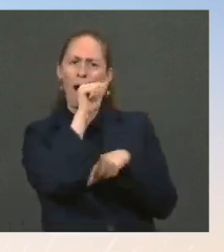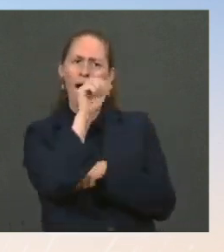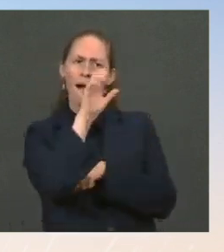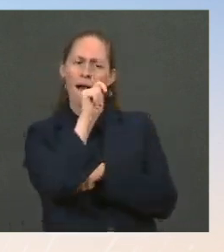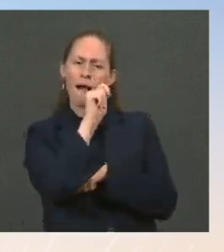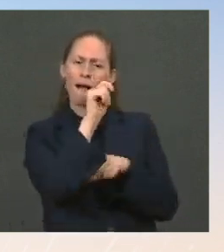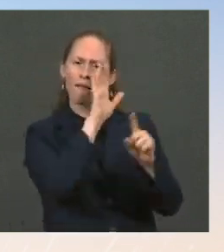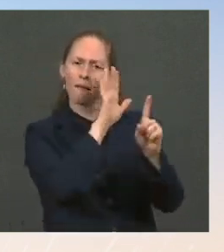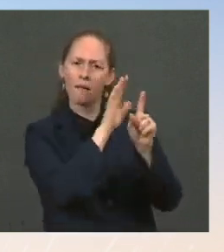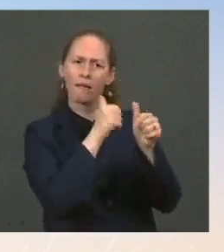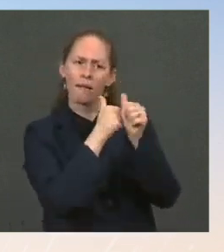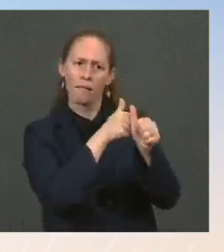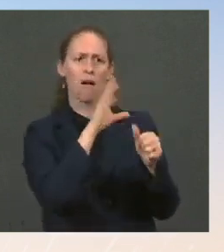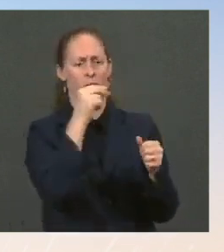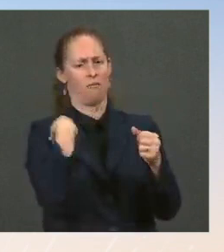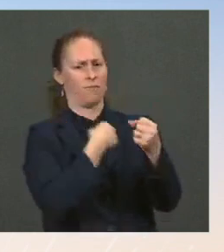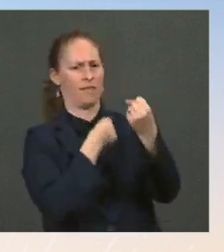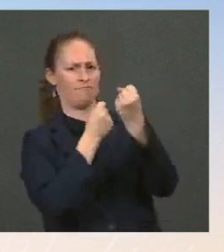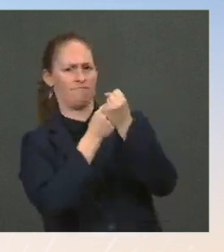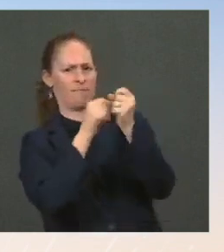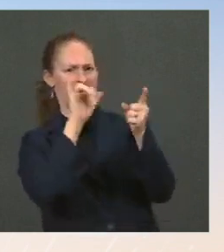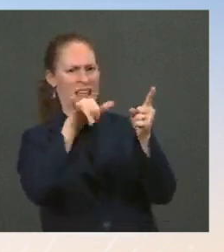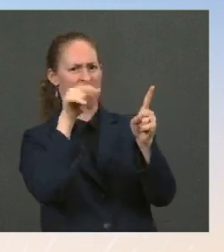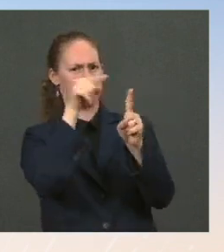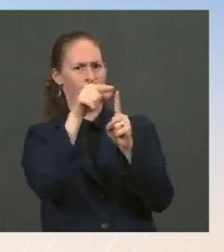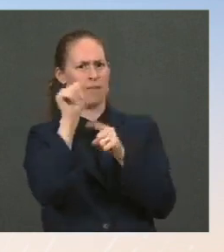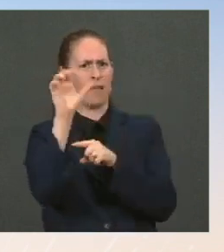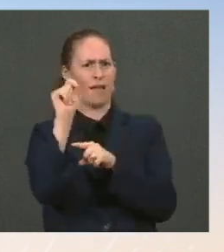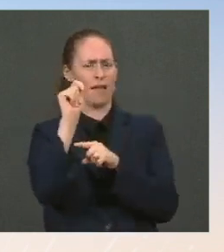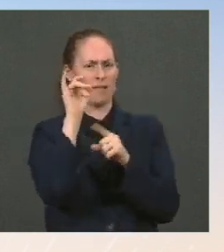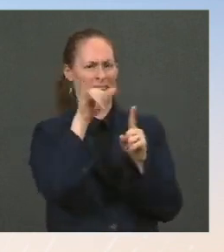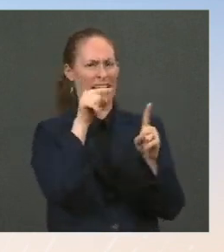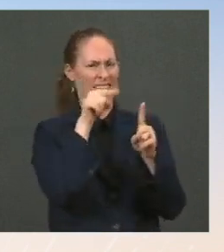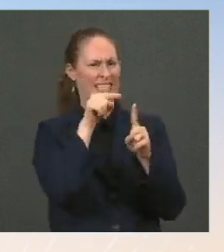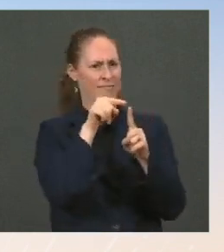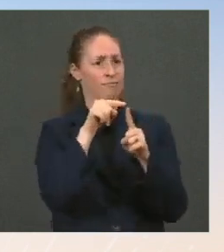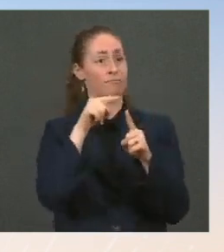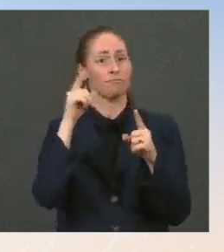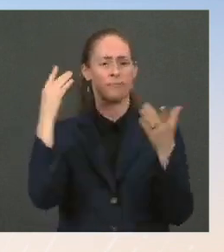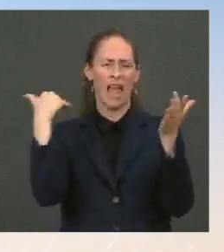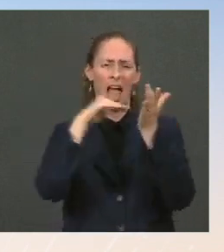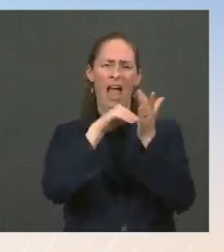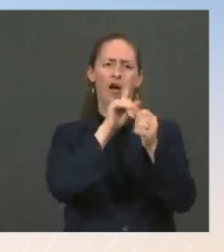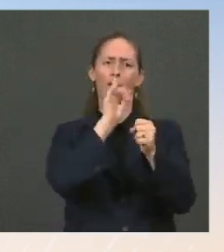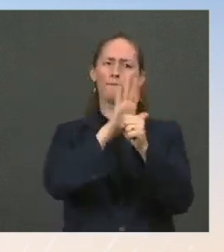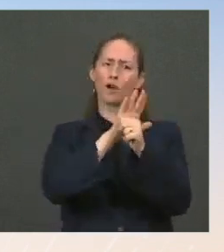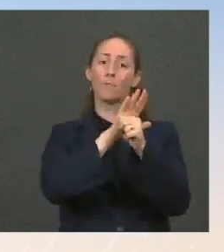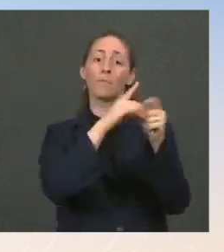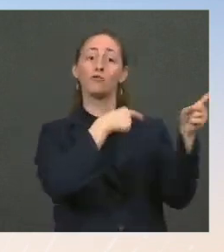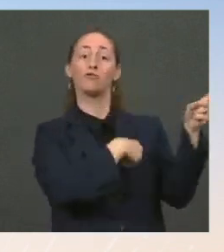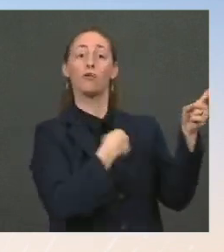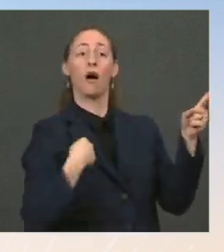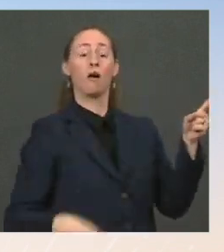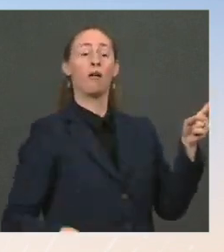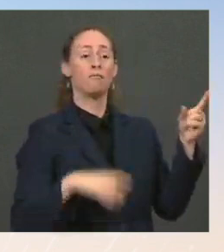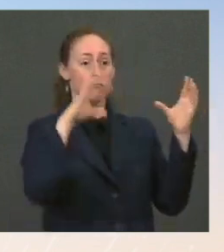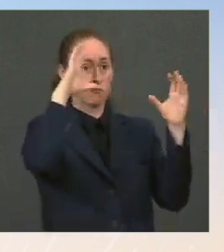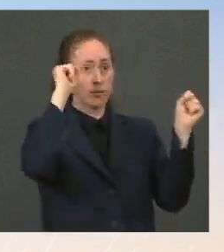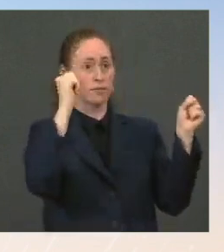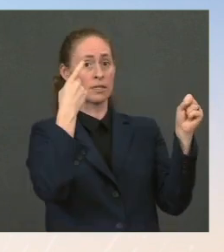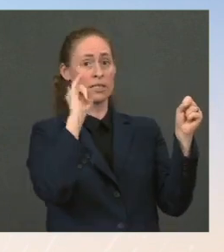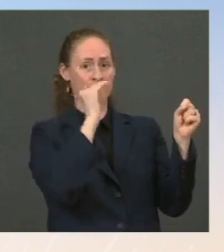that commitment, our commitment under the act. That is what the president reiterated to President Xi last time he talked, and is something that is